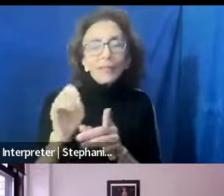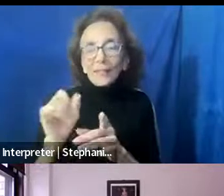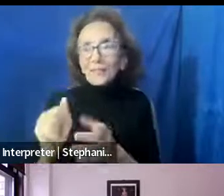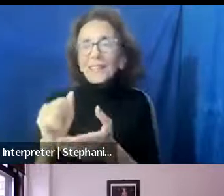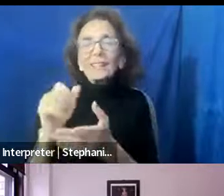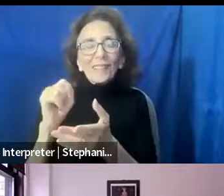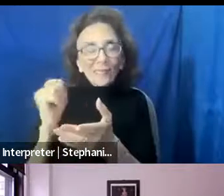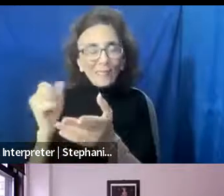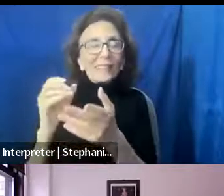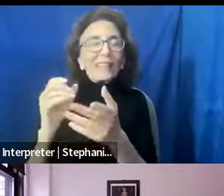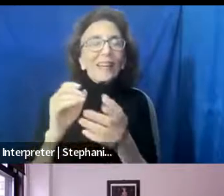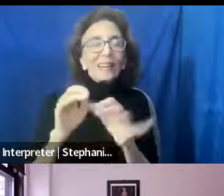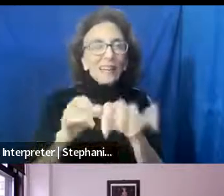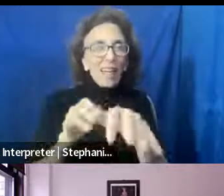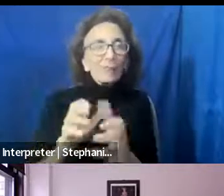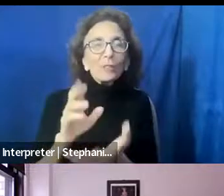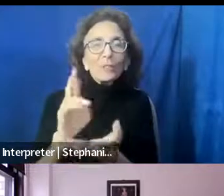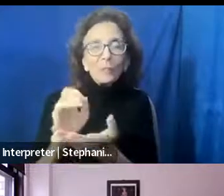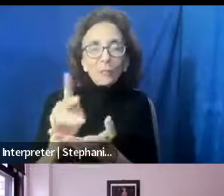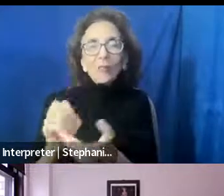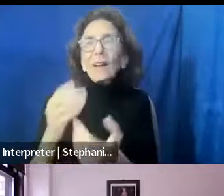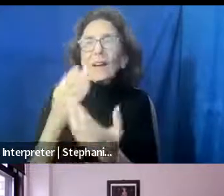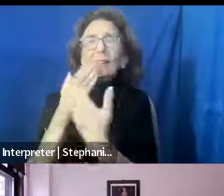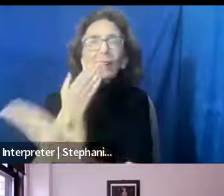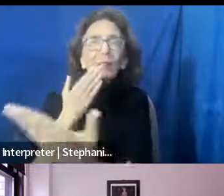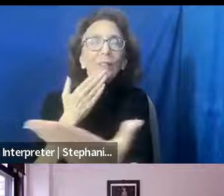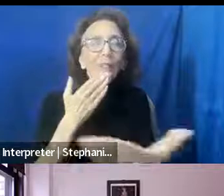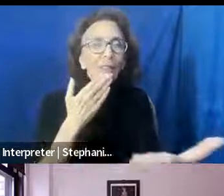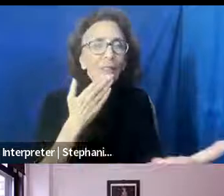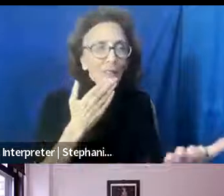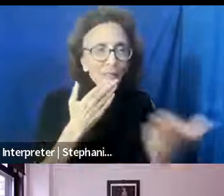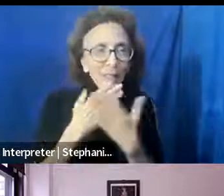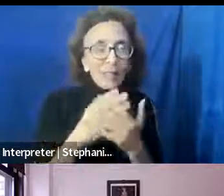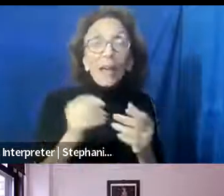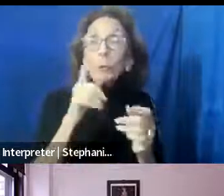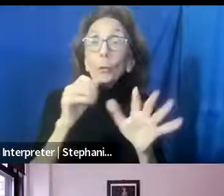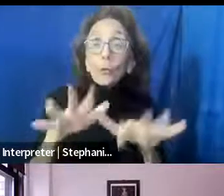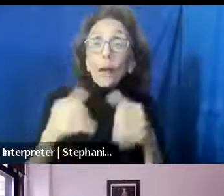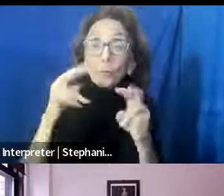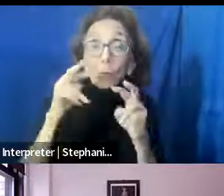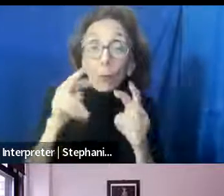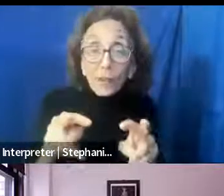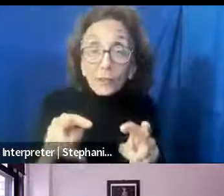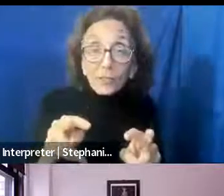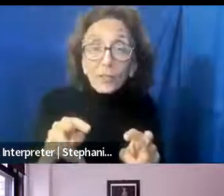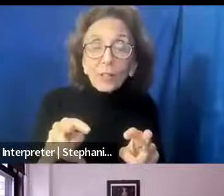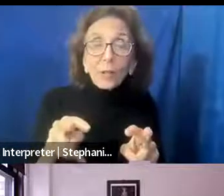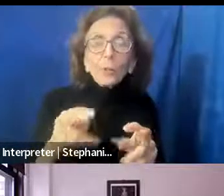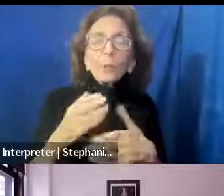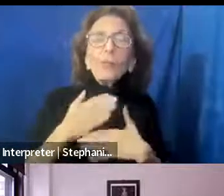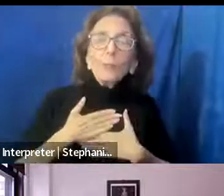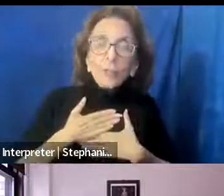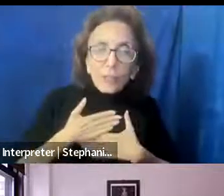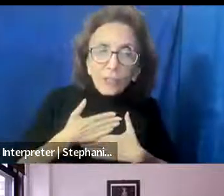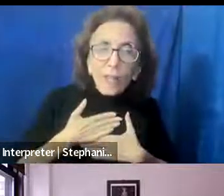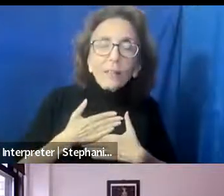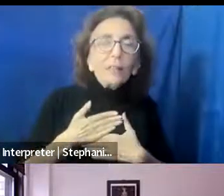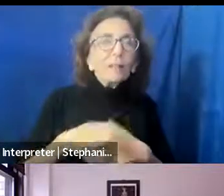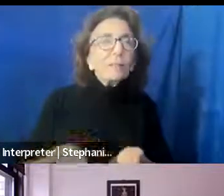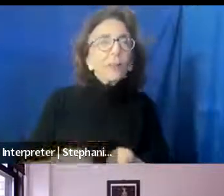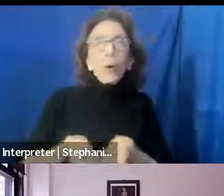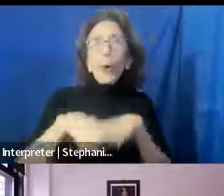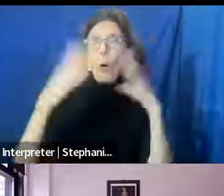Stephanie, Brooke, our captioner. Thank you all so much, and to our attendee members, we appreciate the full and open and